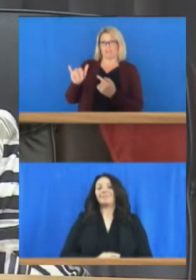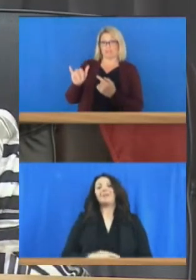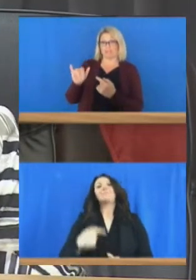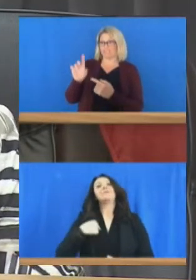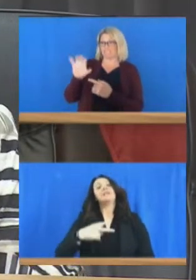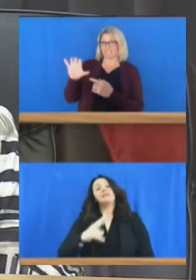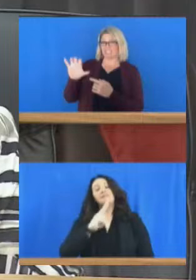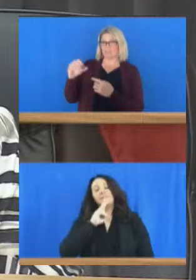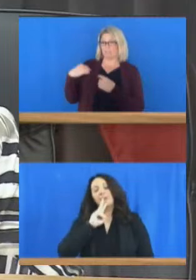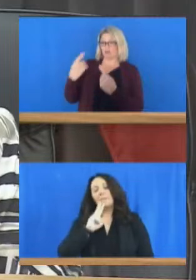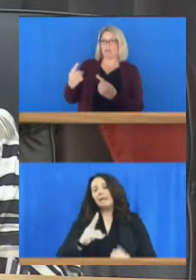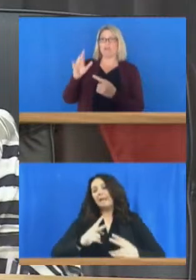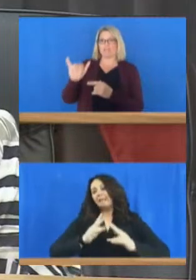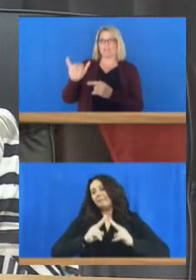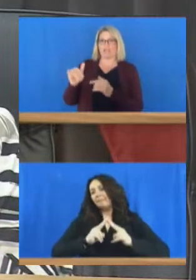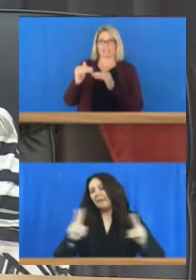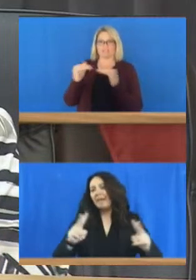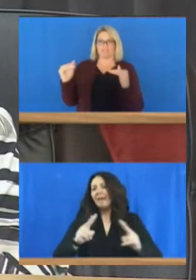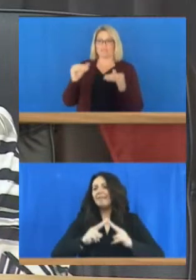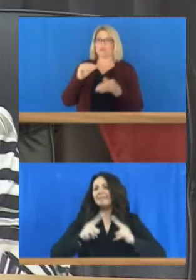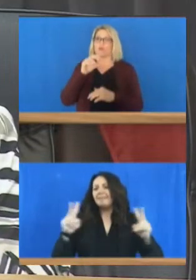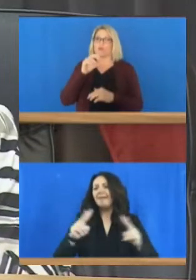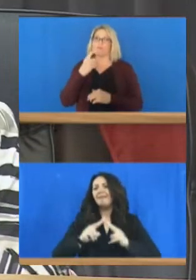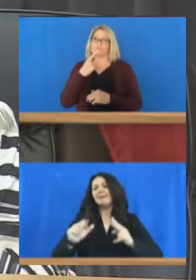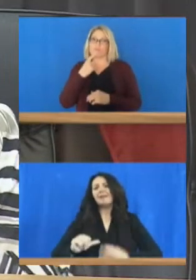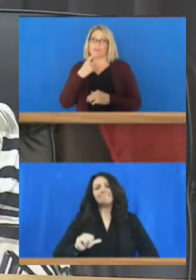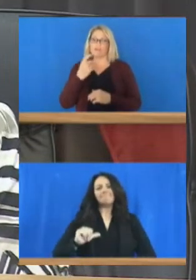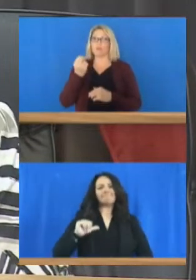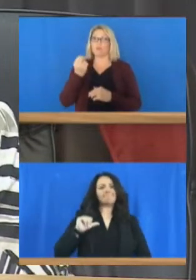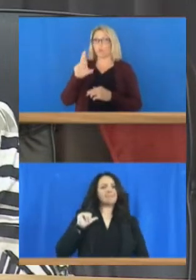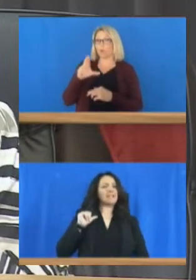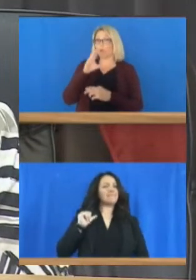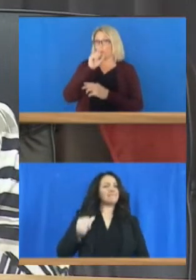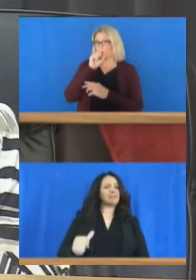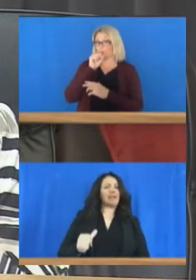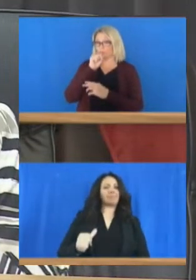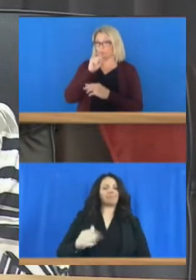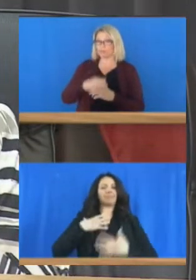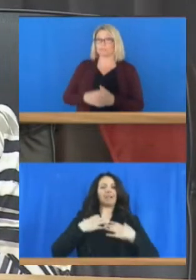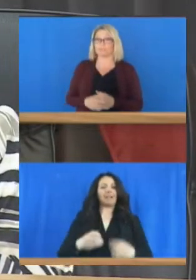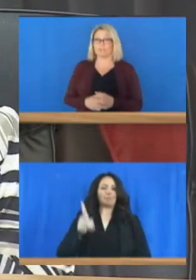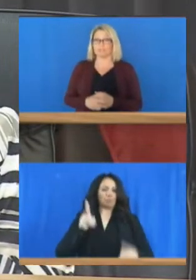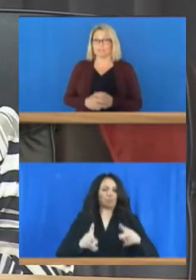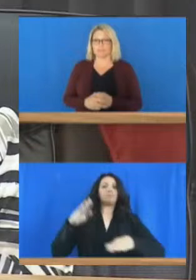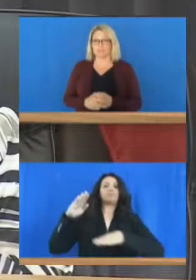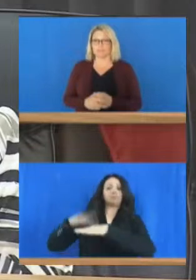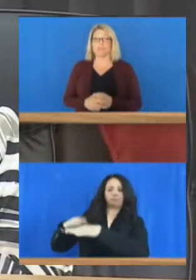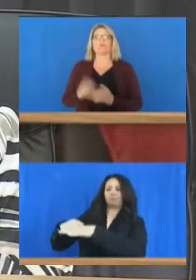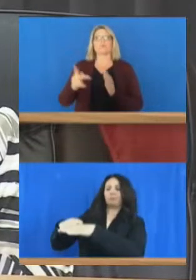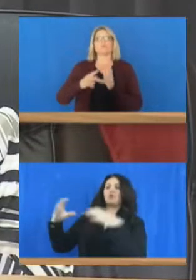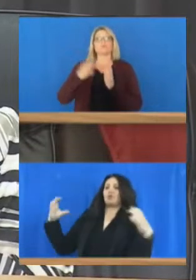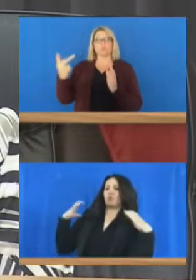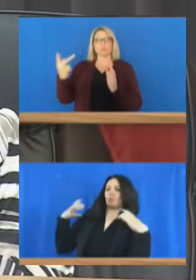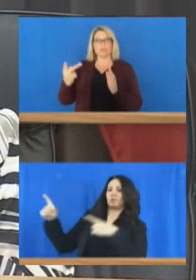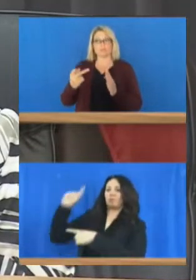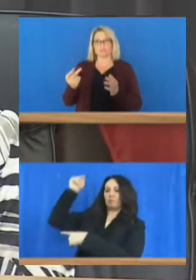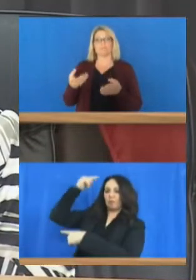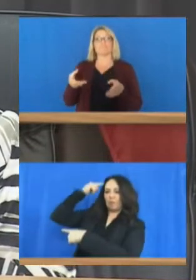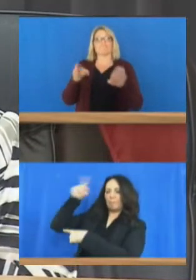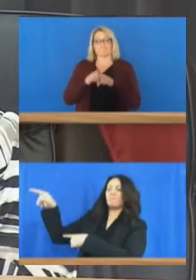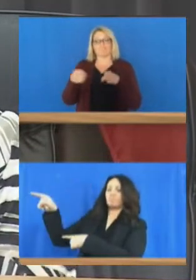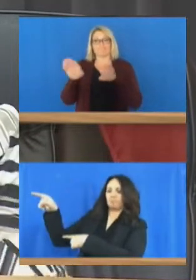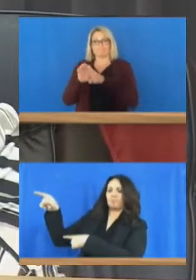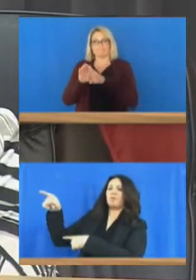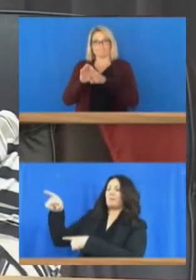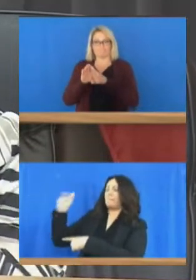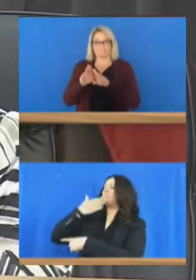are doing and have done to manage that. Over the last week, the number of active cases and hospitalizations in Edmundston and Grand